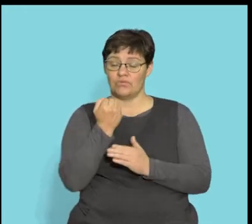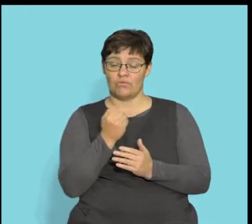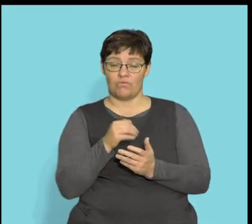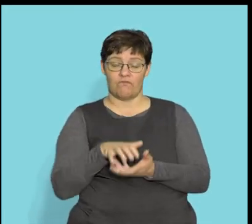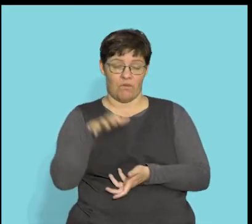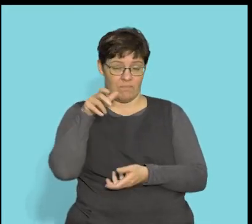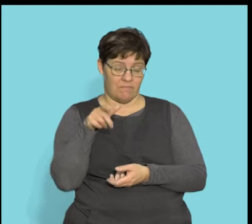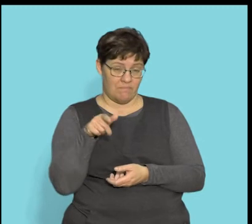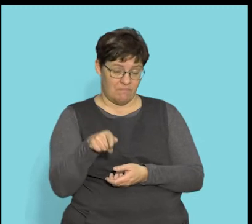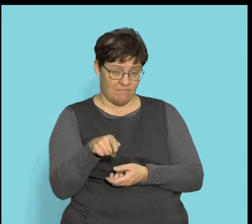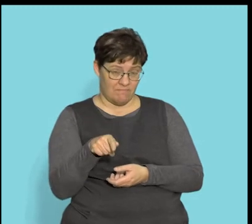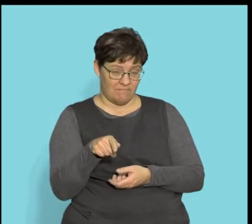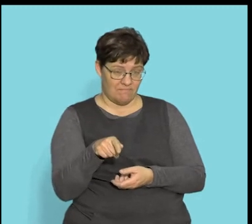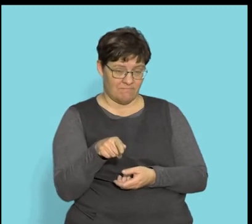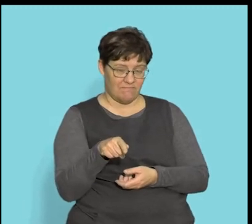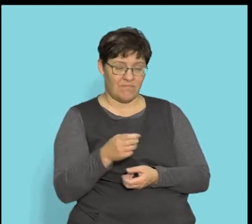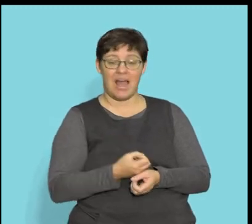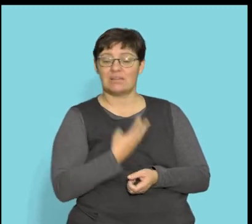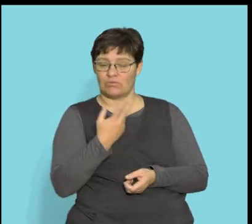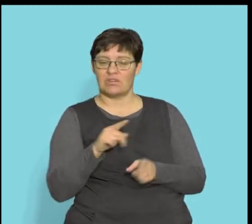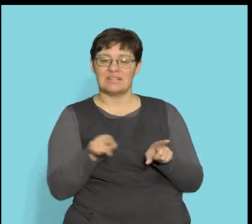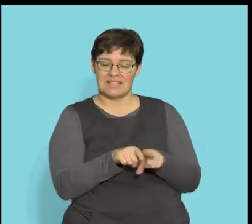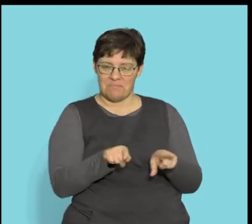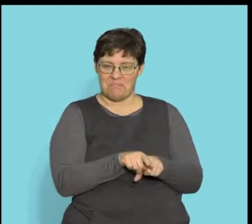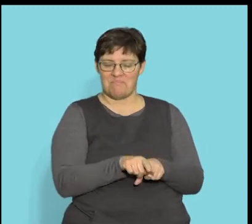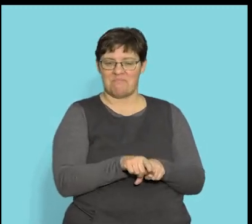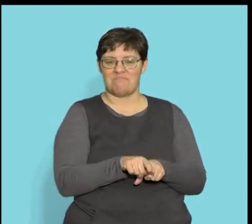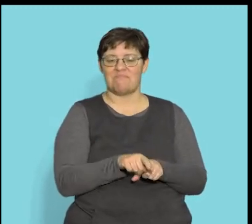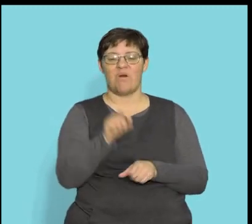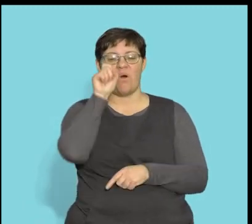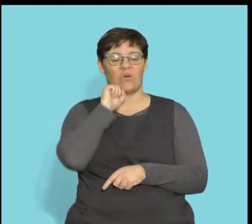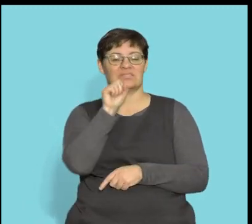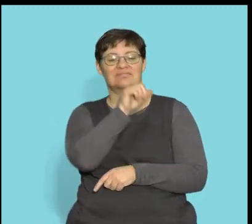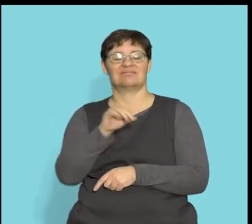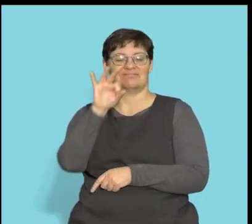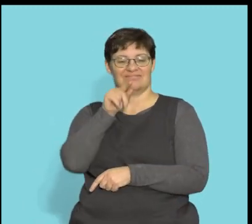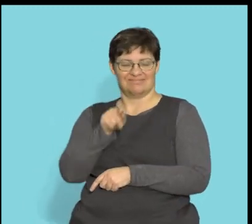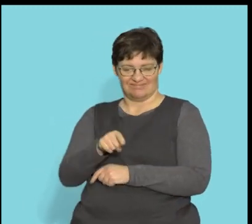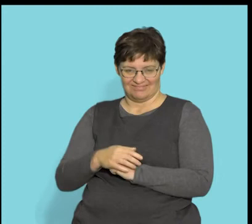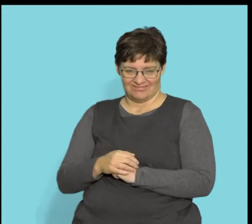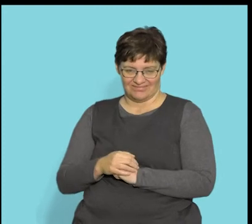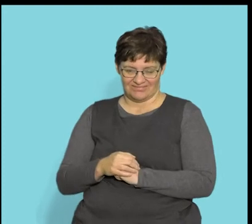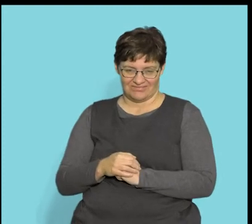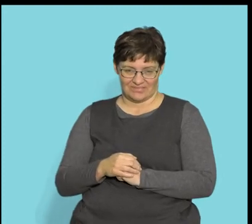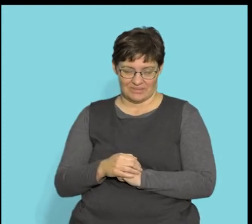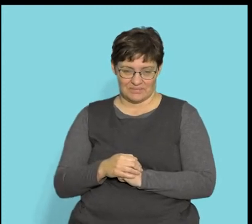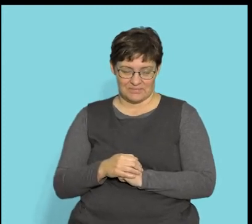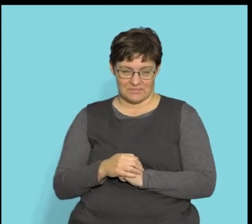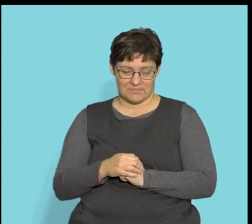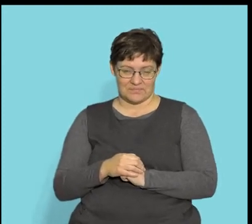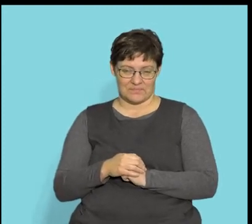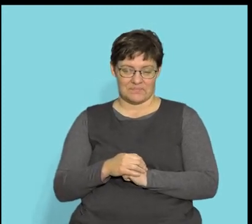the new volume to be an expression as the old volume multiplied by